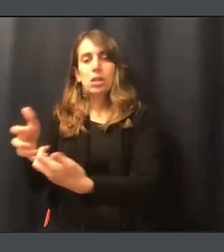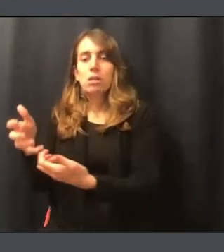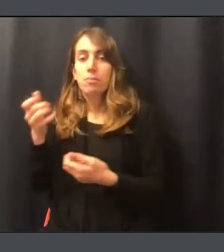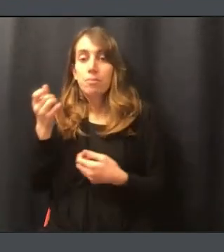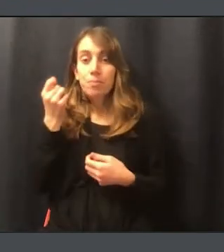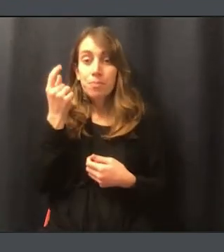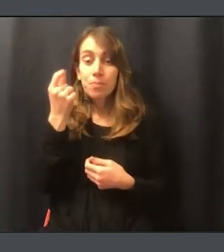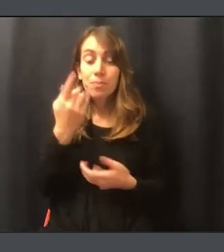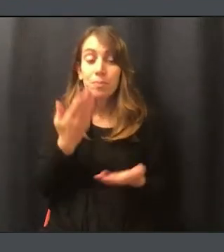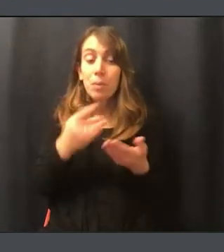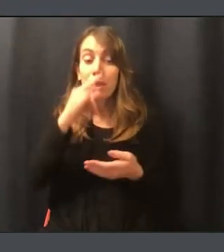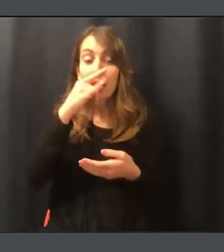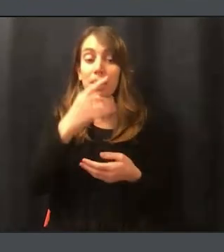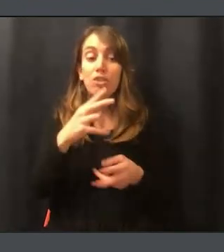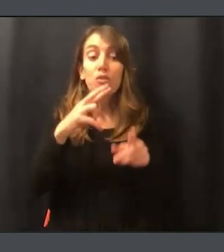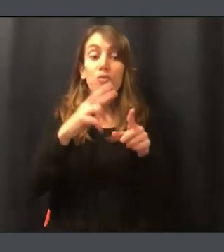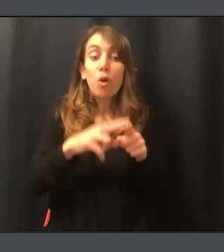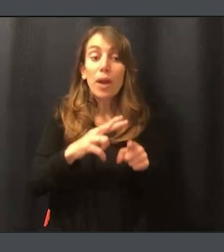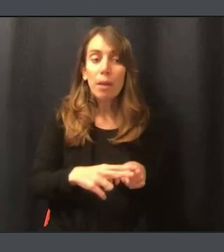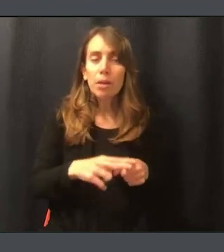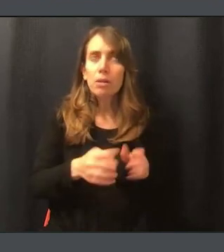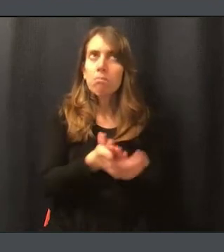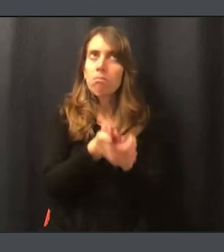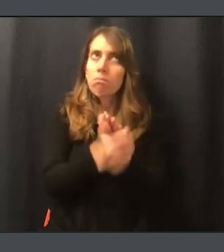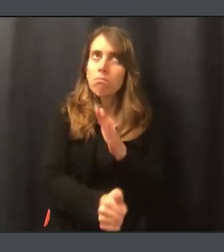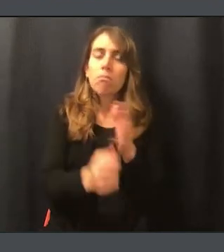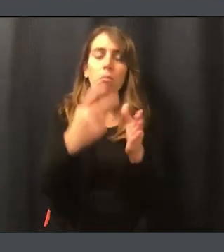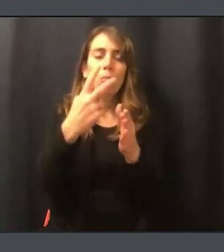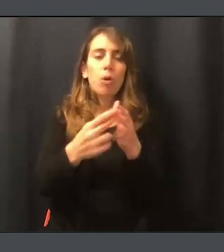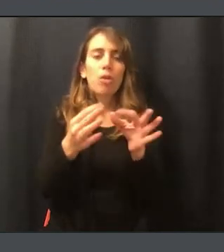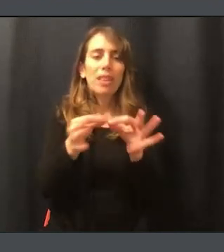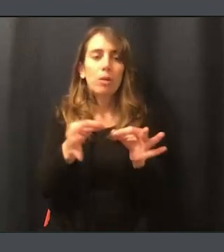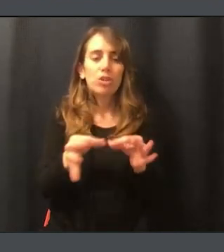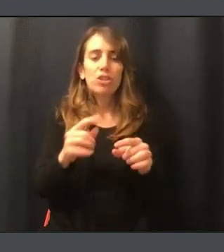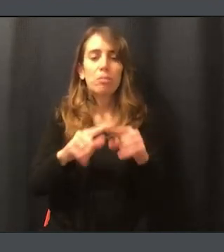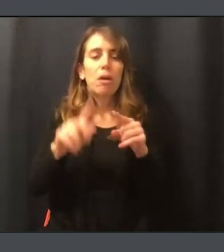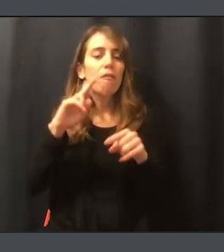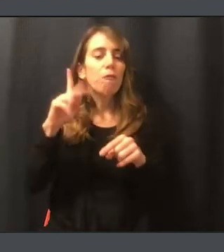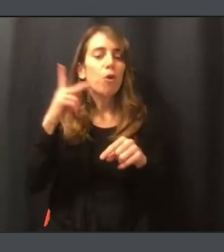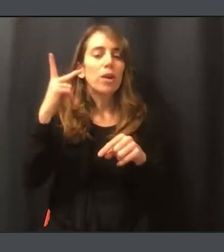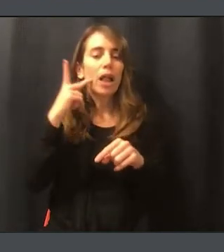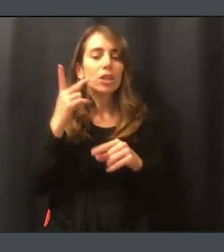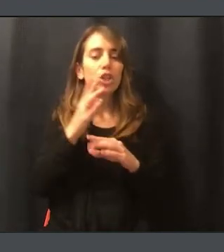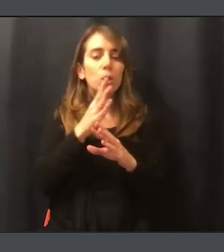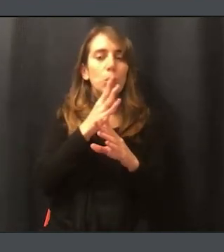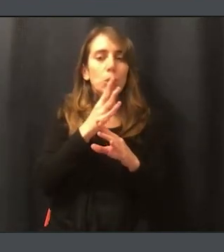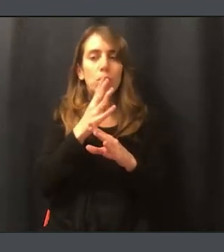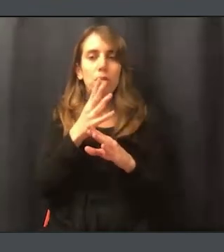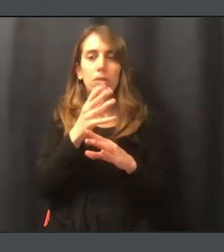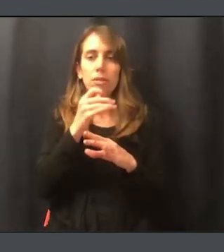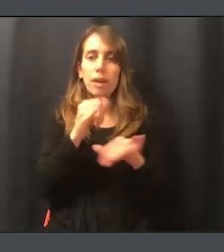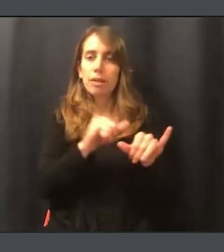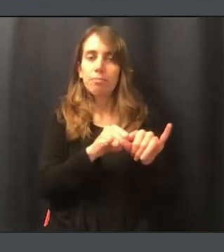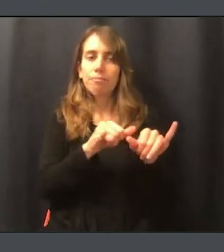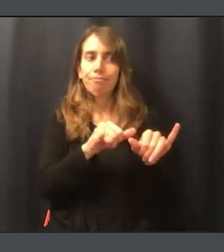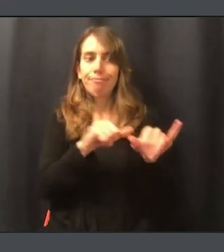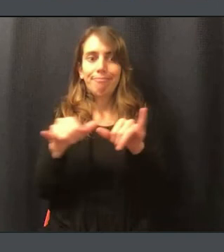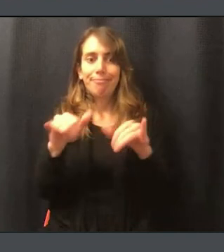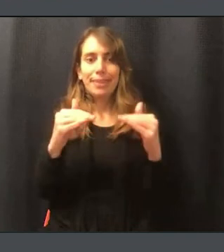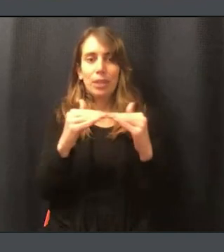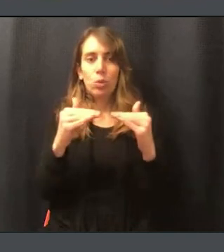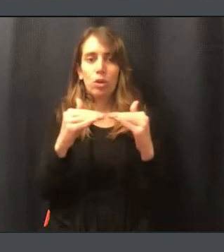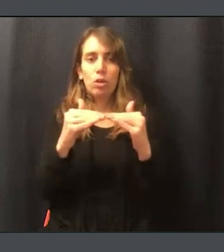is really good in both languages, but maybe their phonology isn't, right? So keep that in mind as well. And we know that over time, these skills